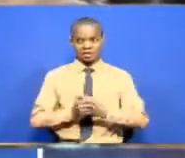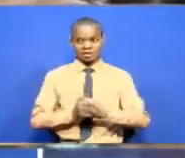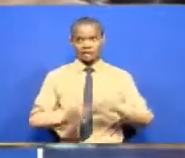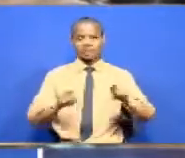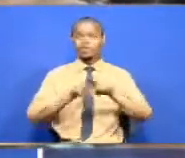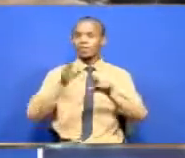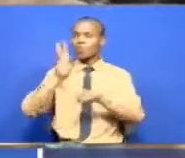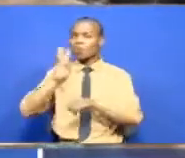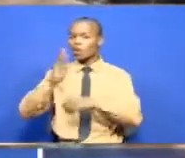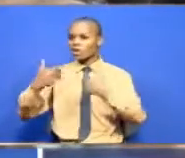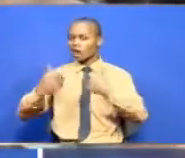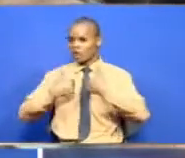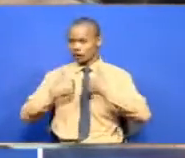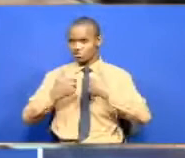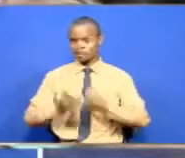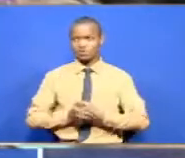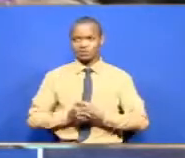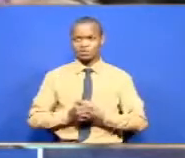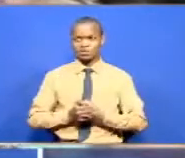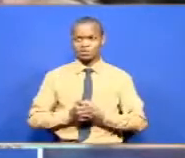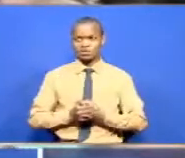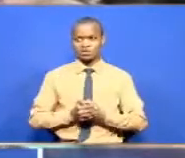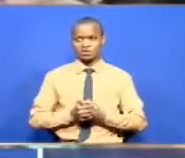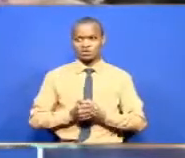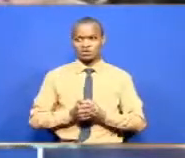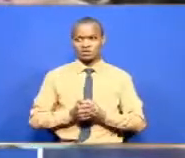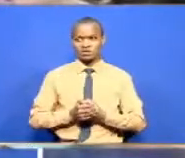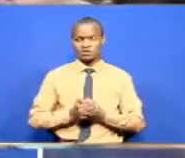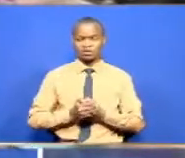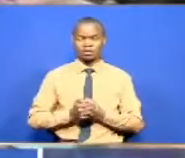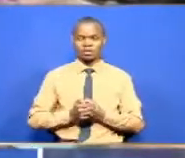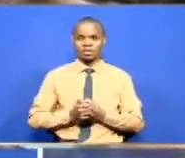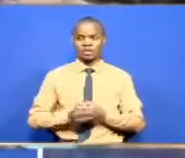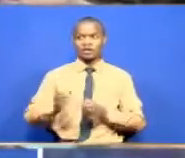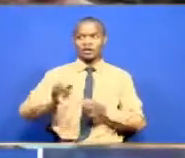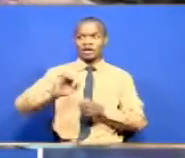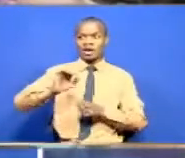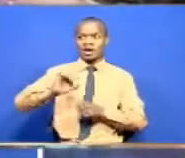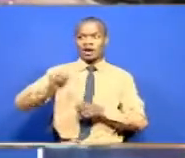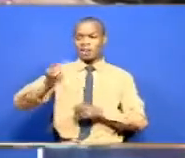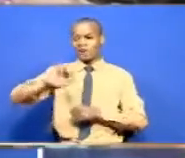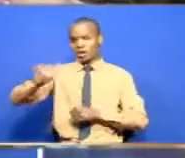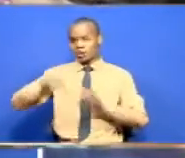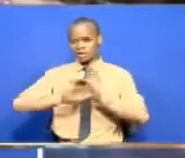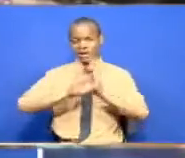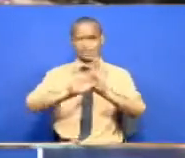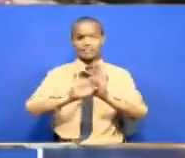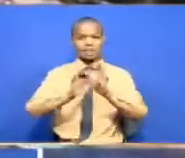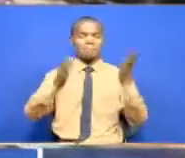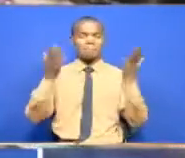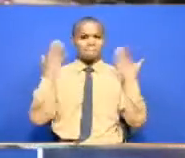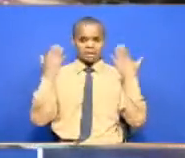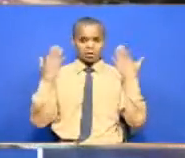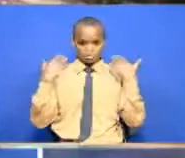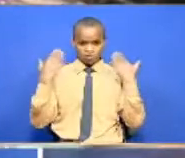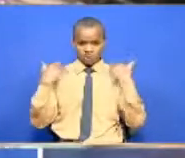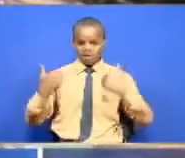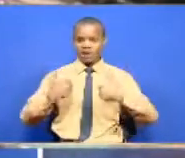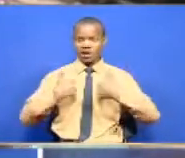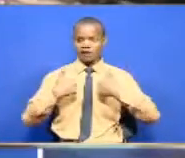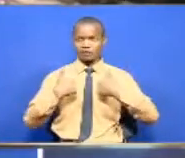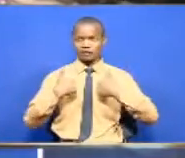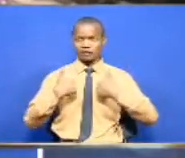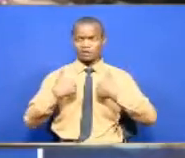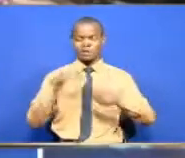water, we have the capability. Counties zingine huko kama Meru, they have got a mini